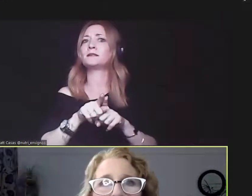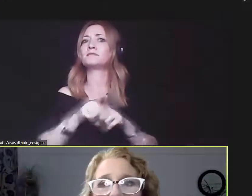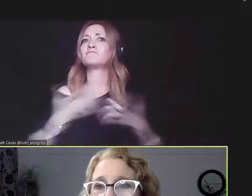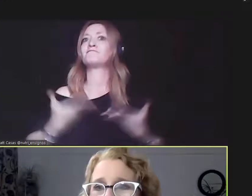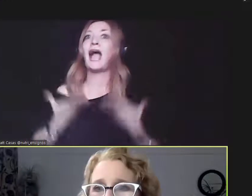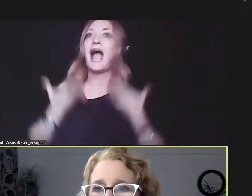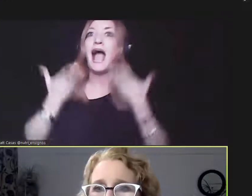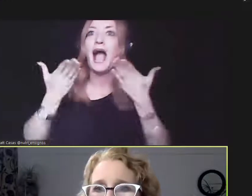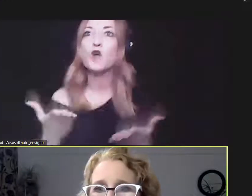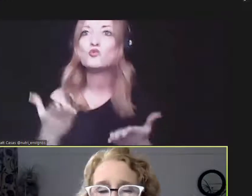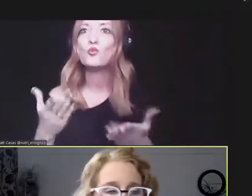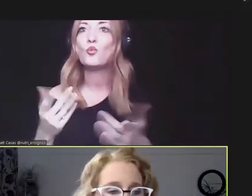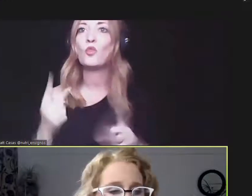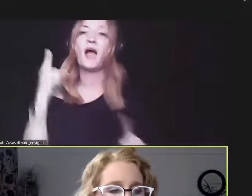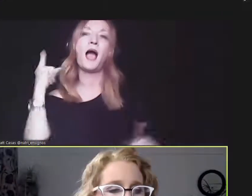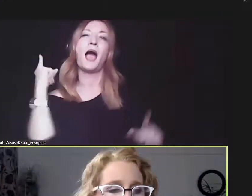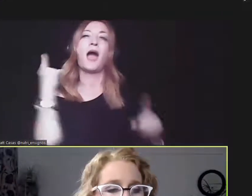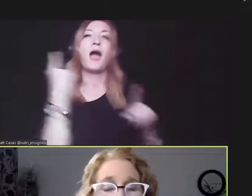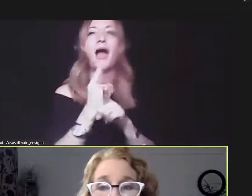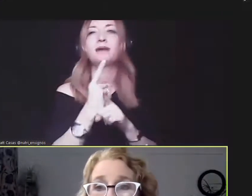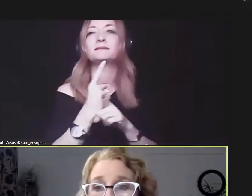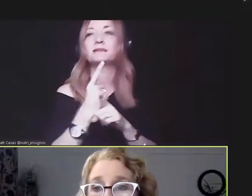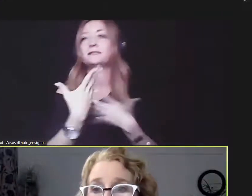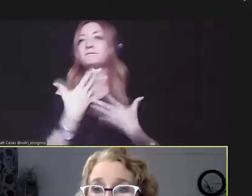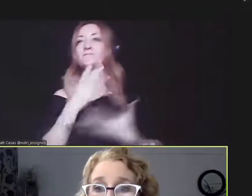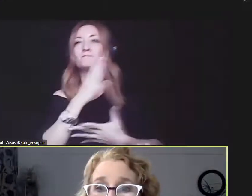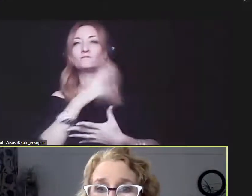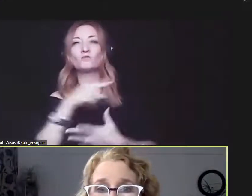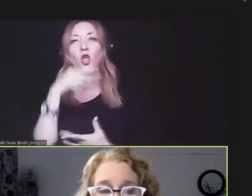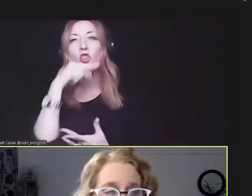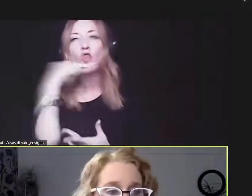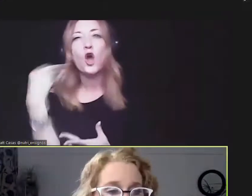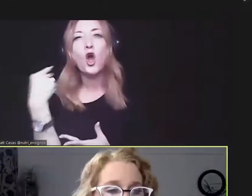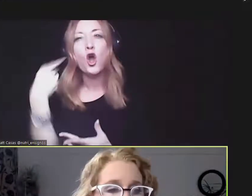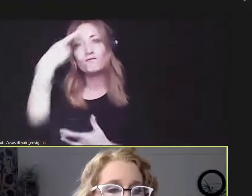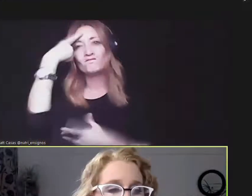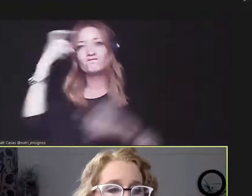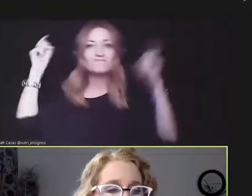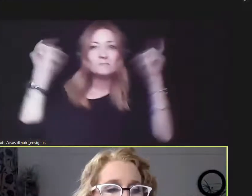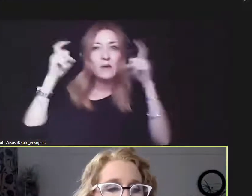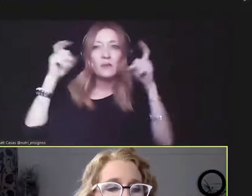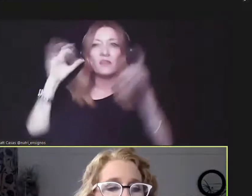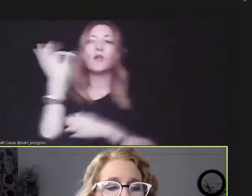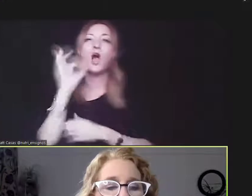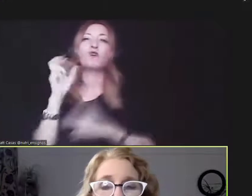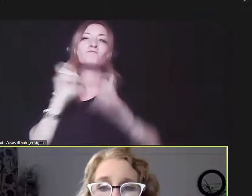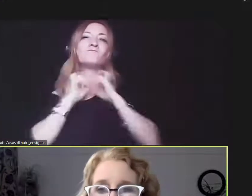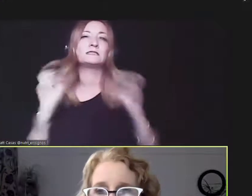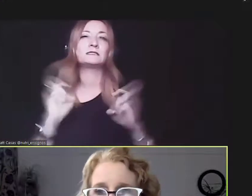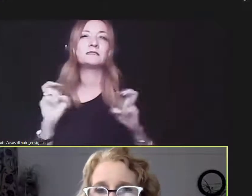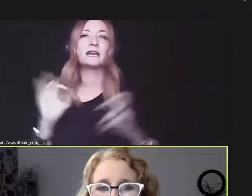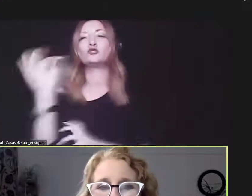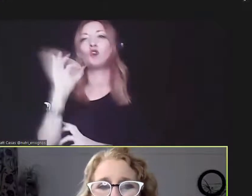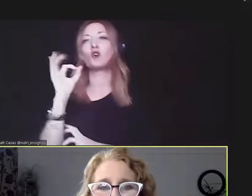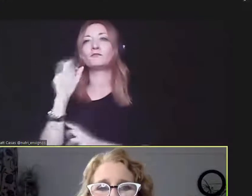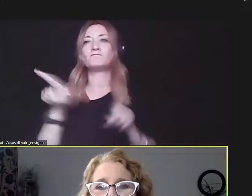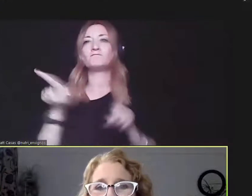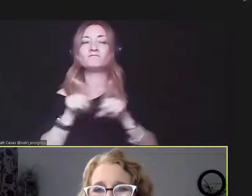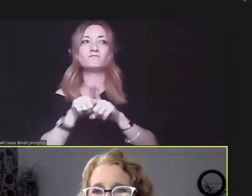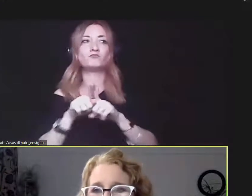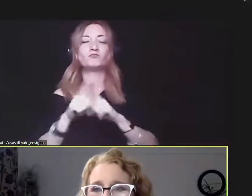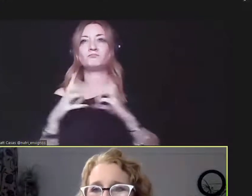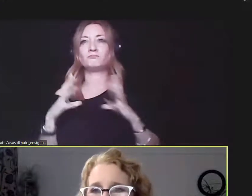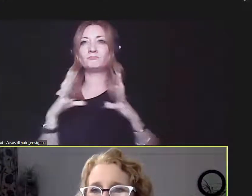or feeling tired, and of course cravings as well. And it also helps